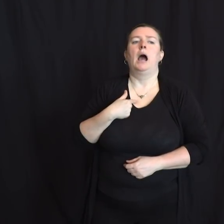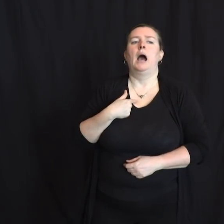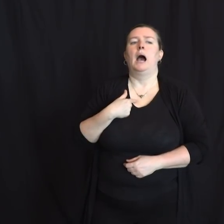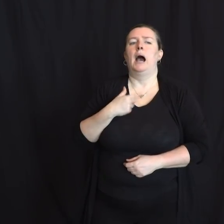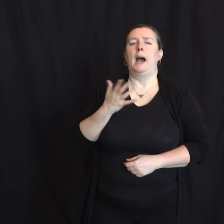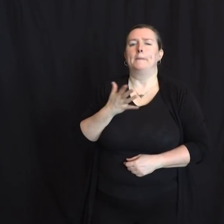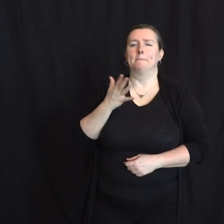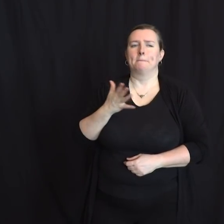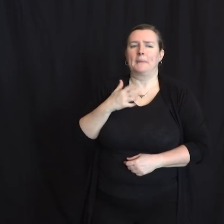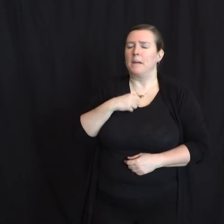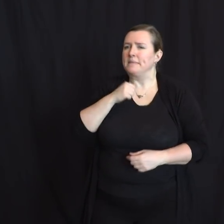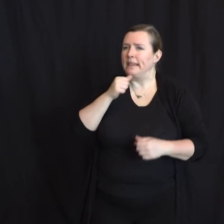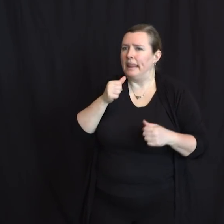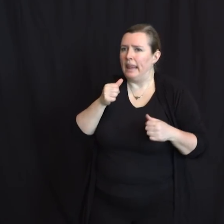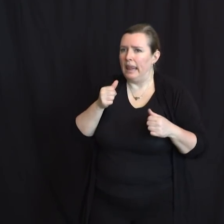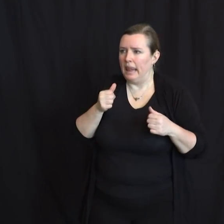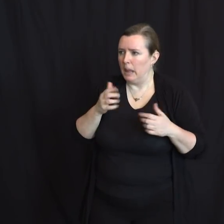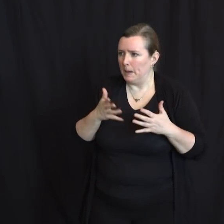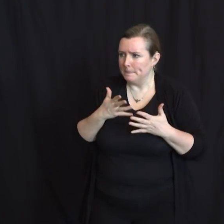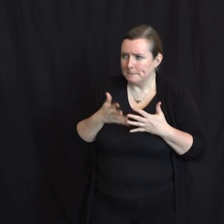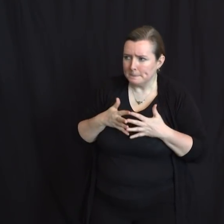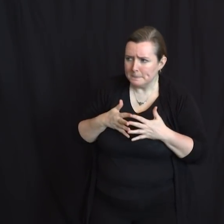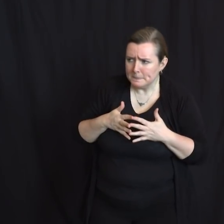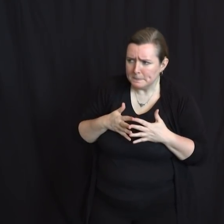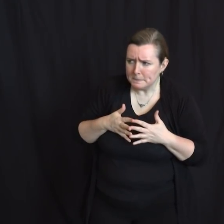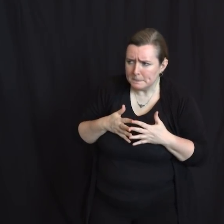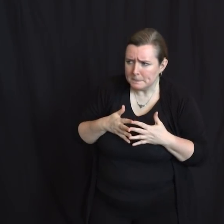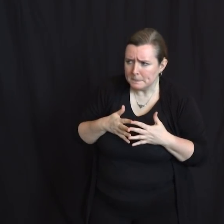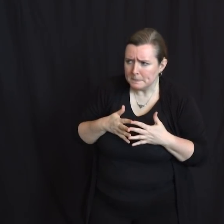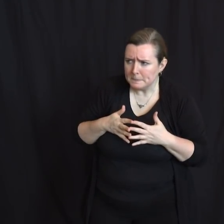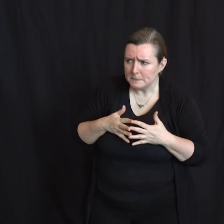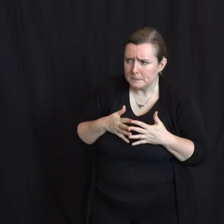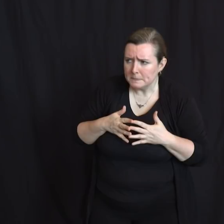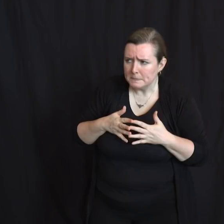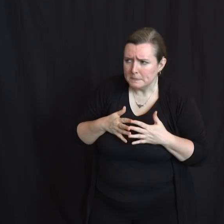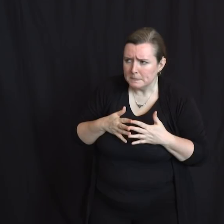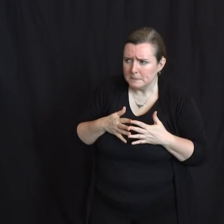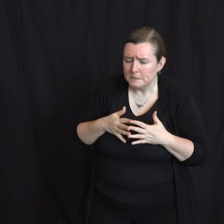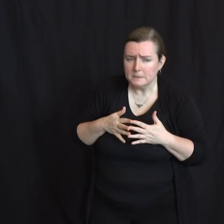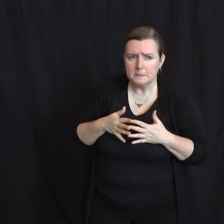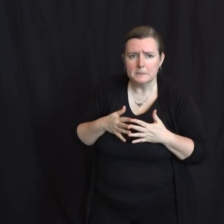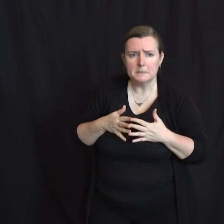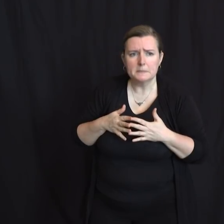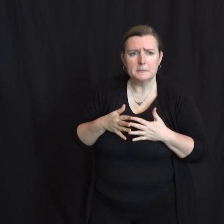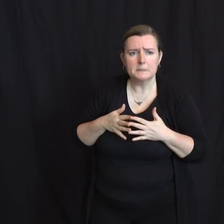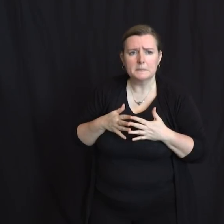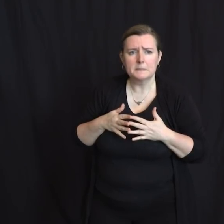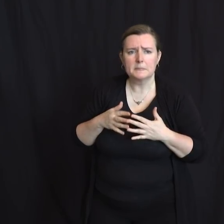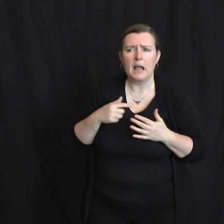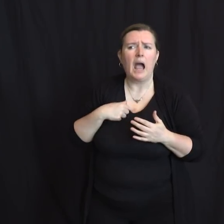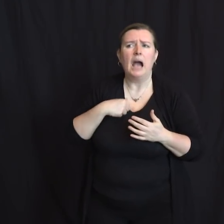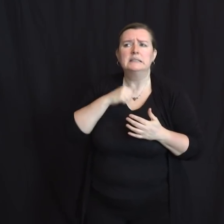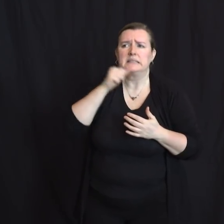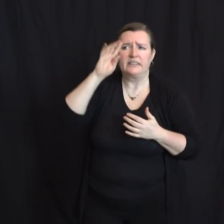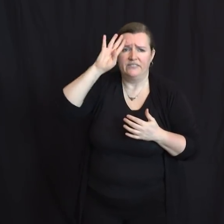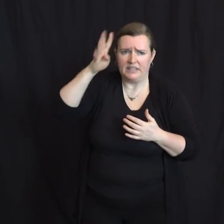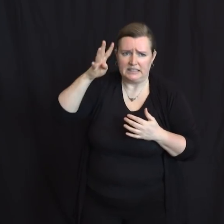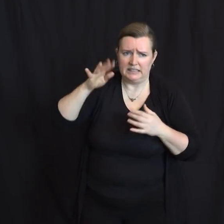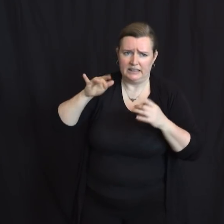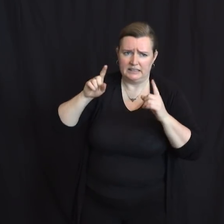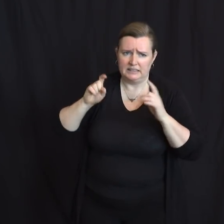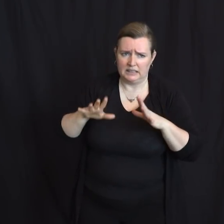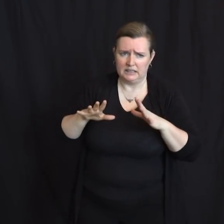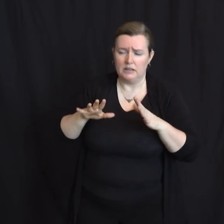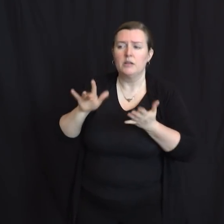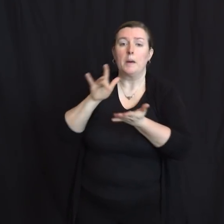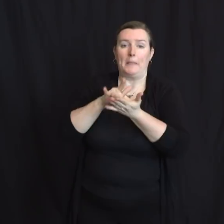I don't want to claim credit for these tests, they're not my doing. David Alond at New Jersey Medical School developed the